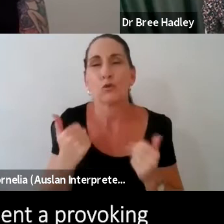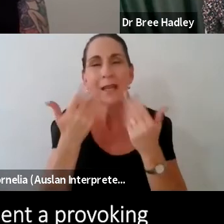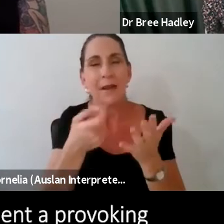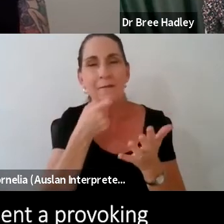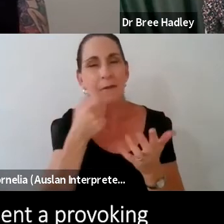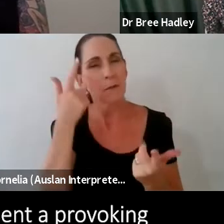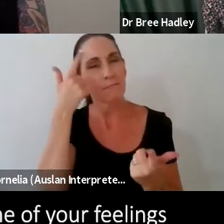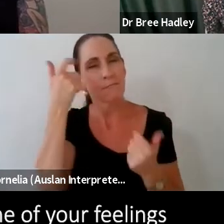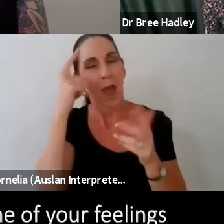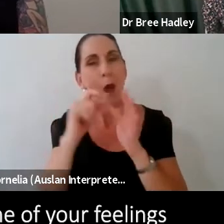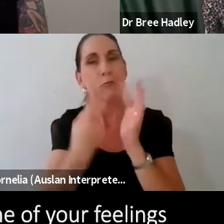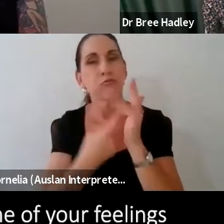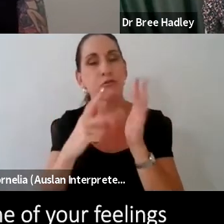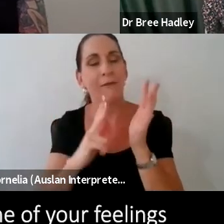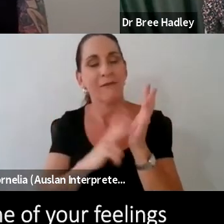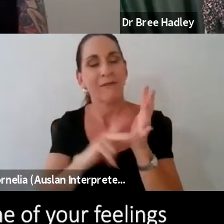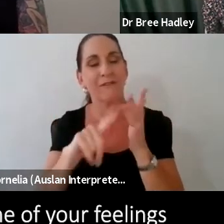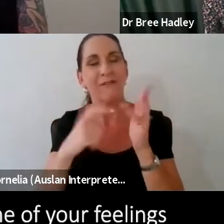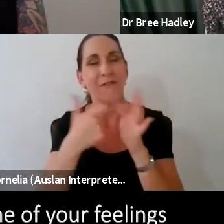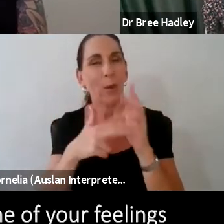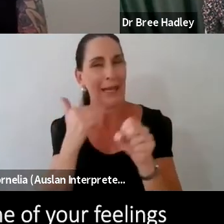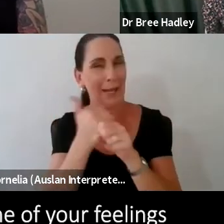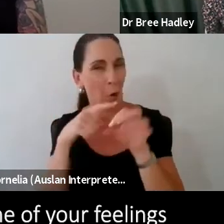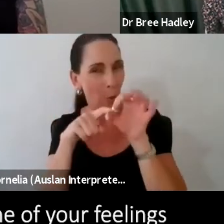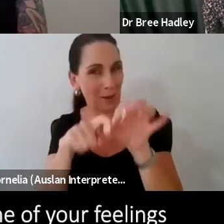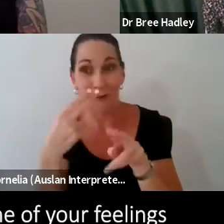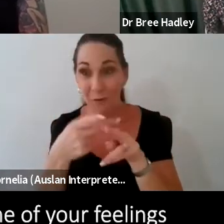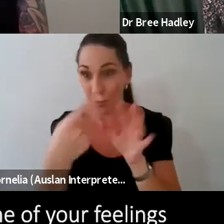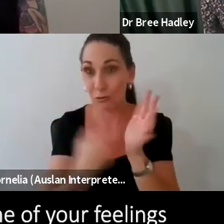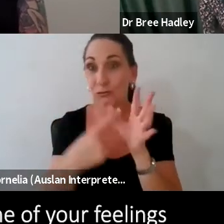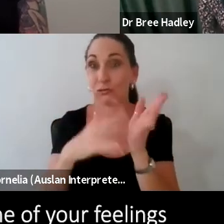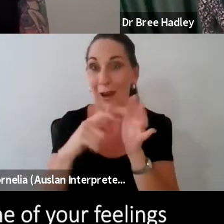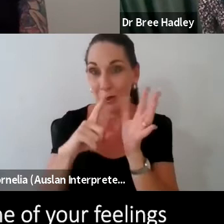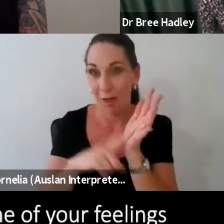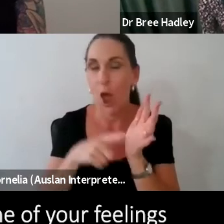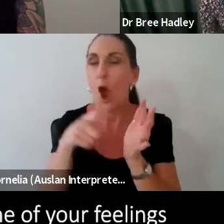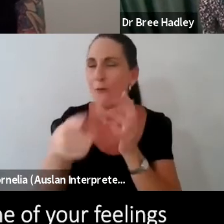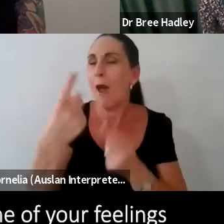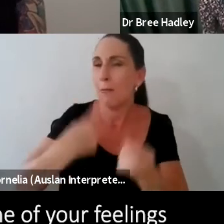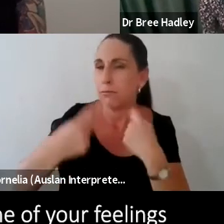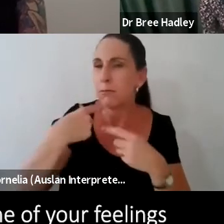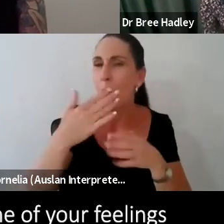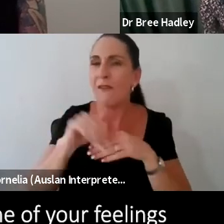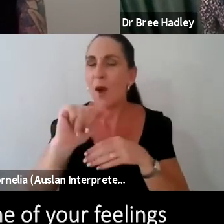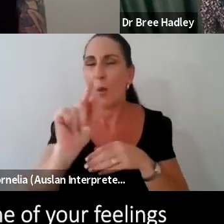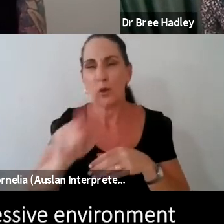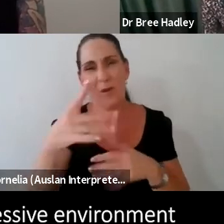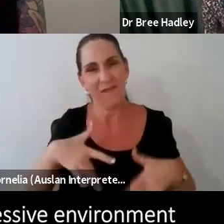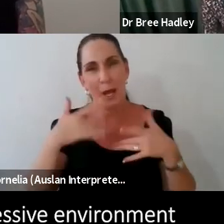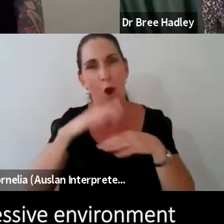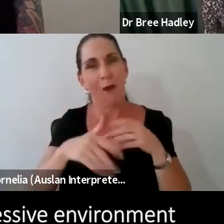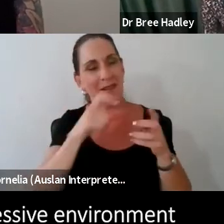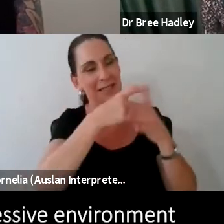you, Racheal, if I may. So you've shared some of your feelings that, you know, disability-led and deaf-led can